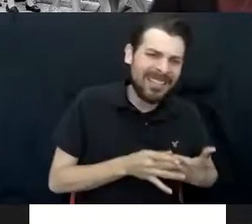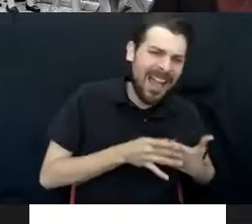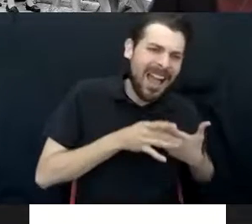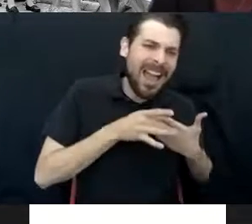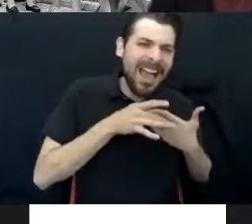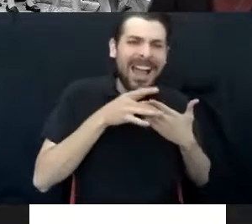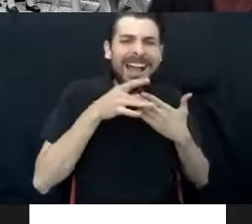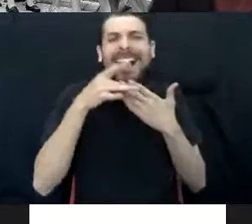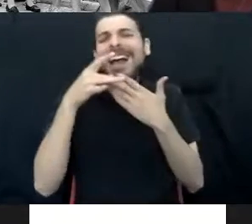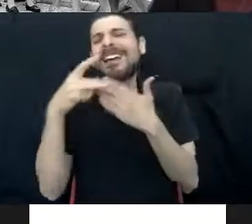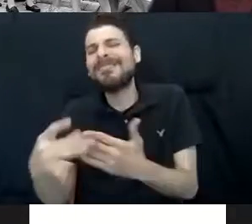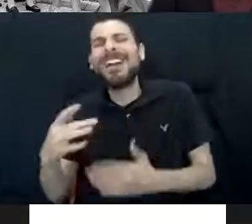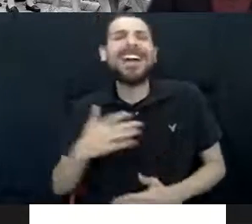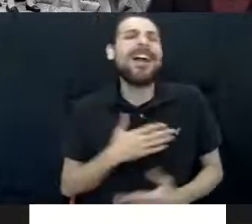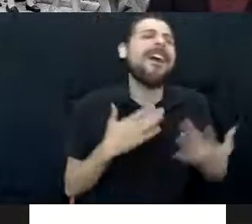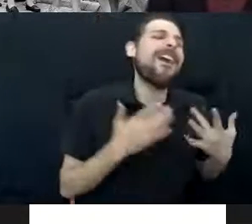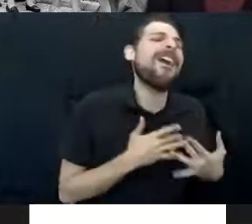race. Guide my